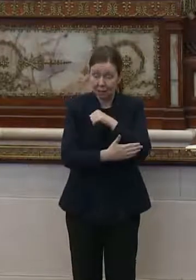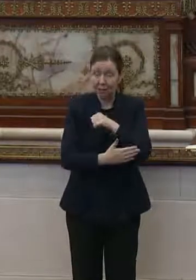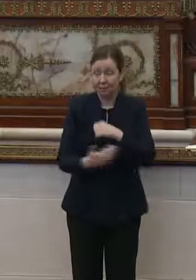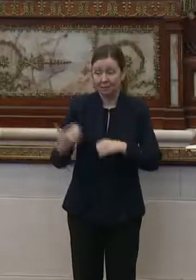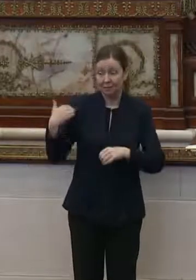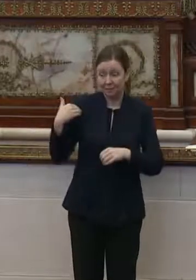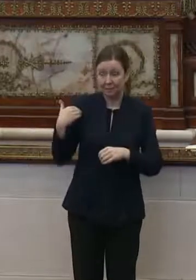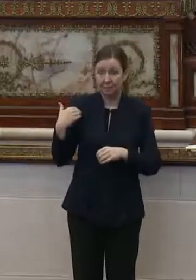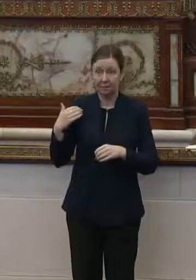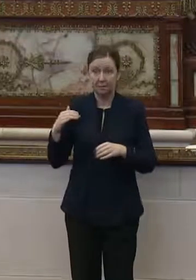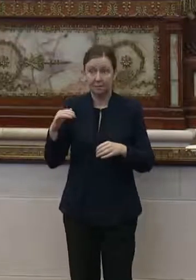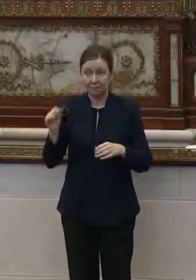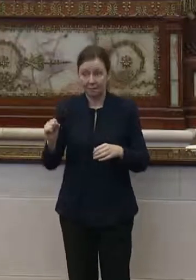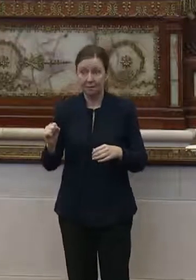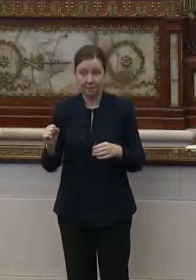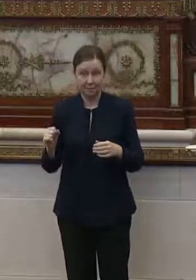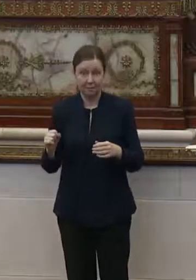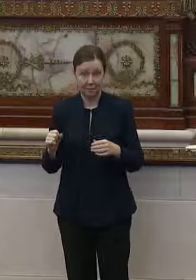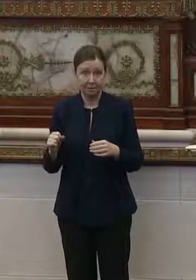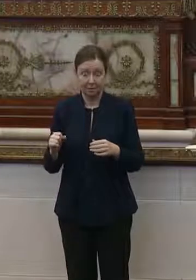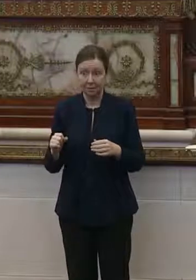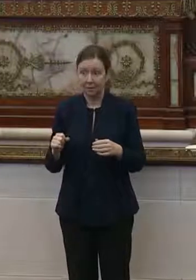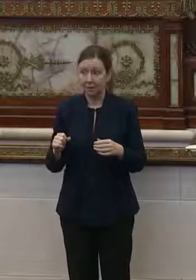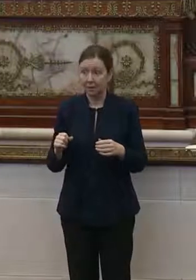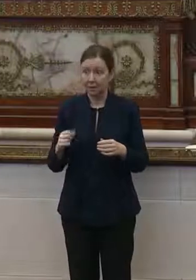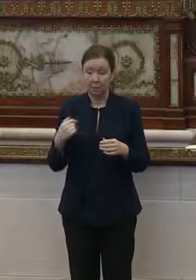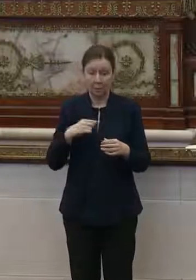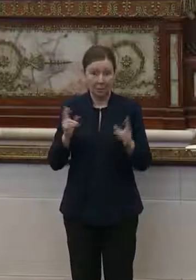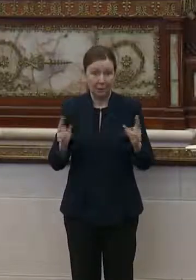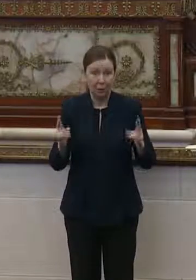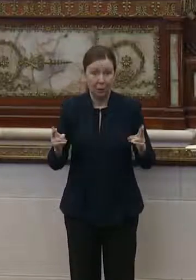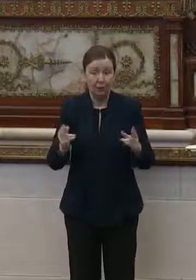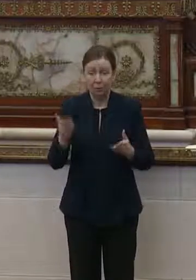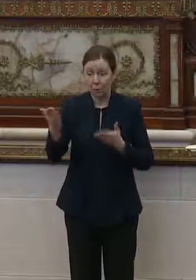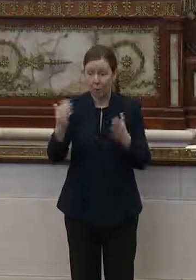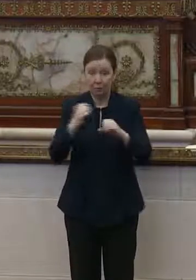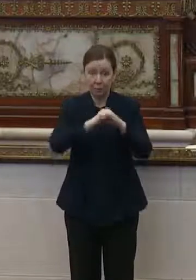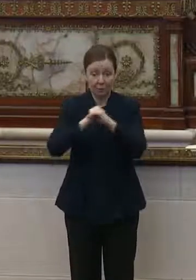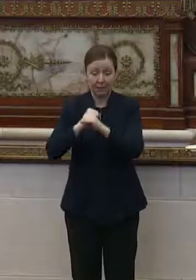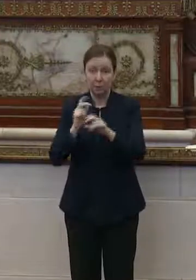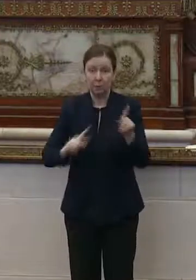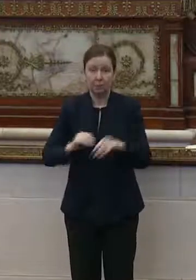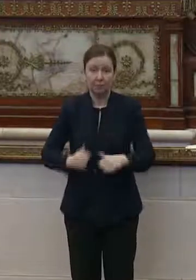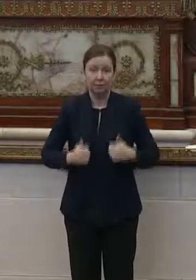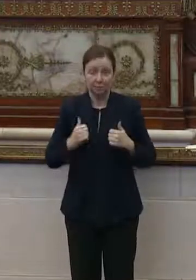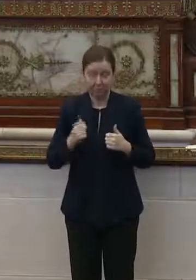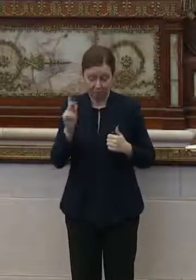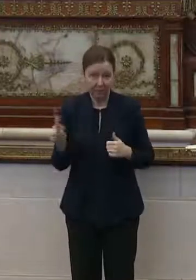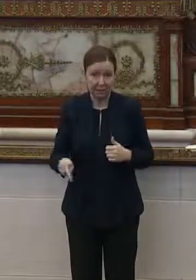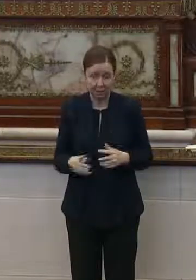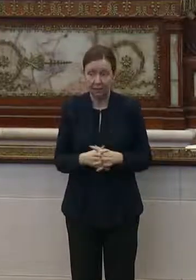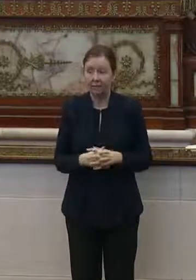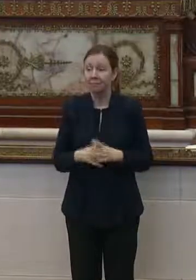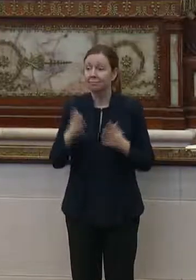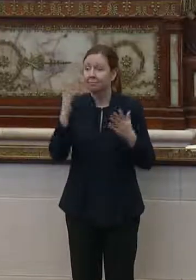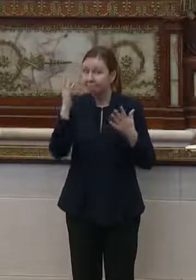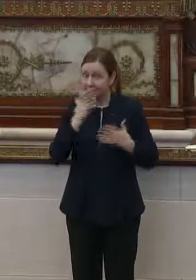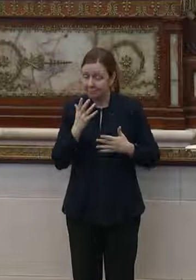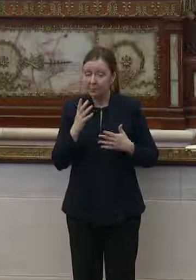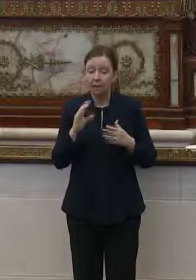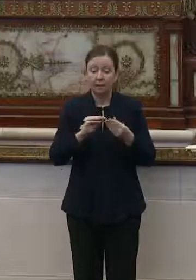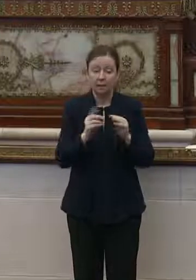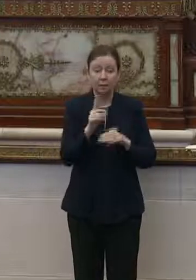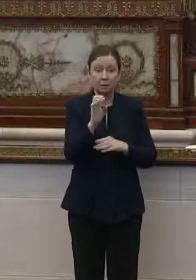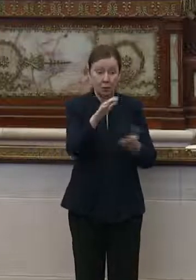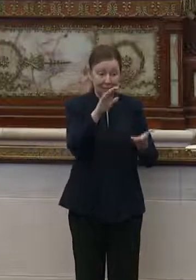in a hurry. The Department of Public Health was likewise in a hurry to offer this protection to Philadelphia residents. Unfortunately, the number of doses available